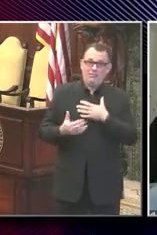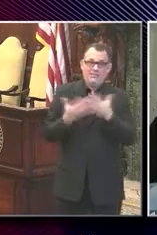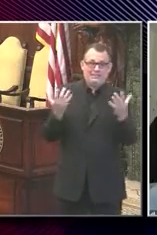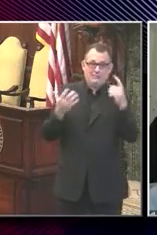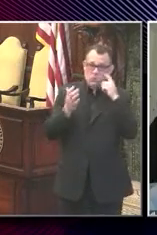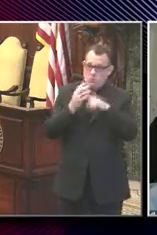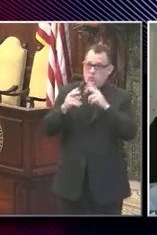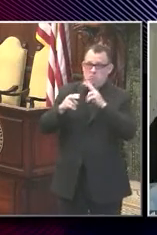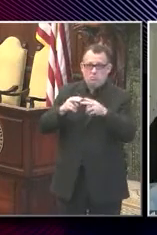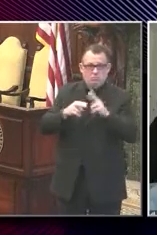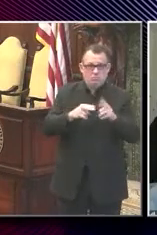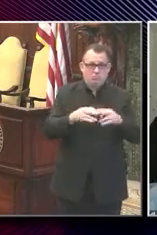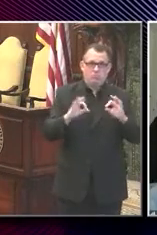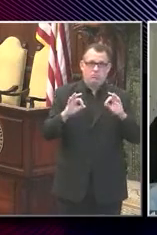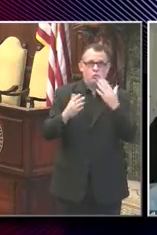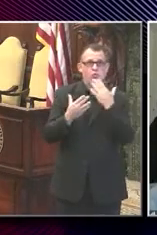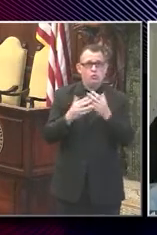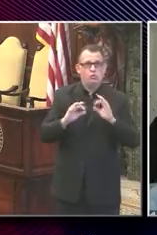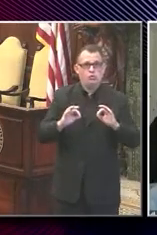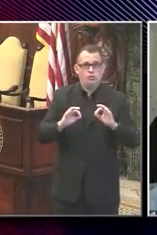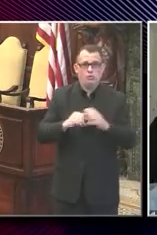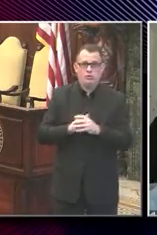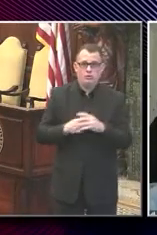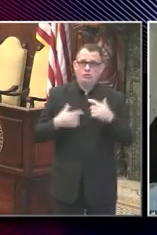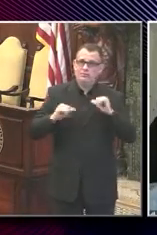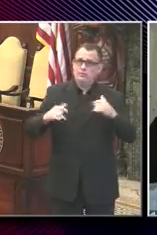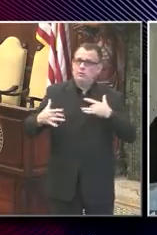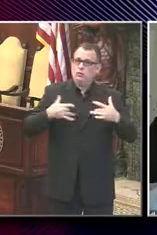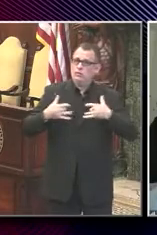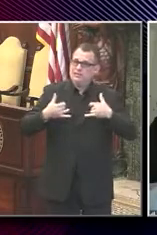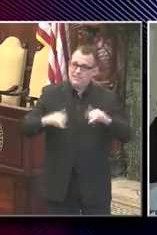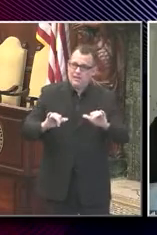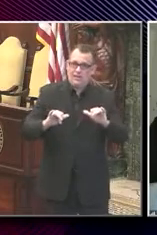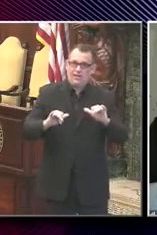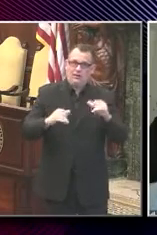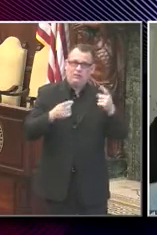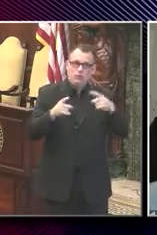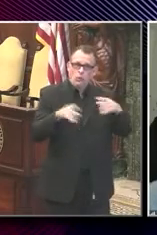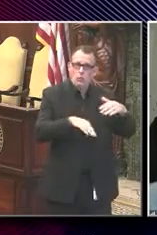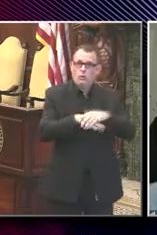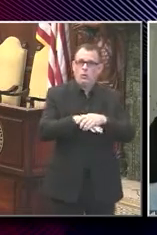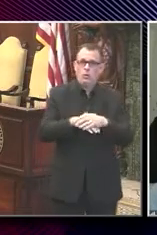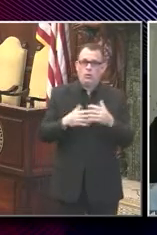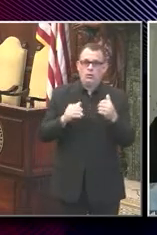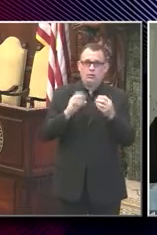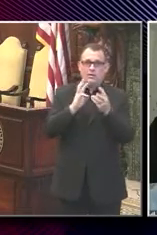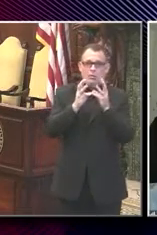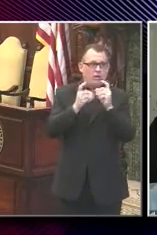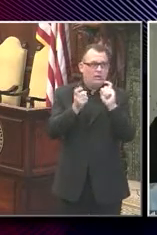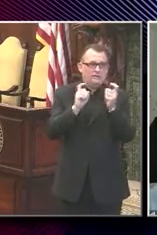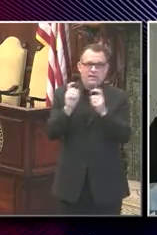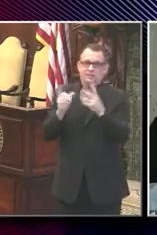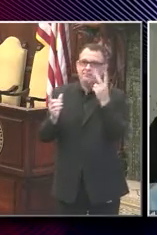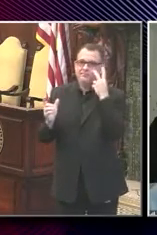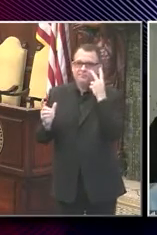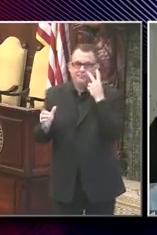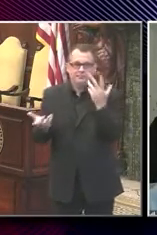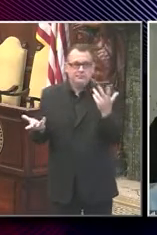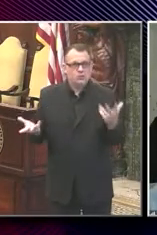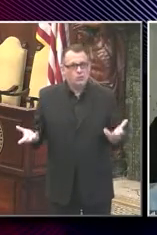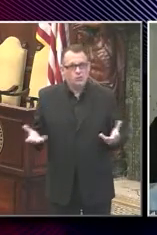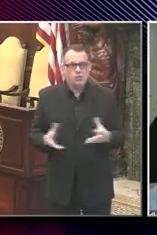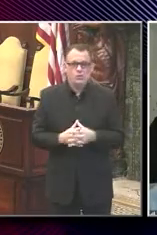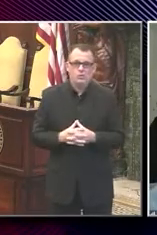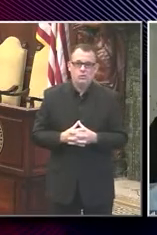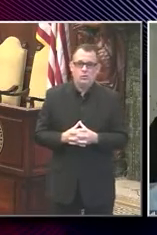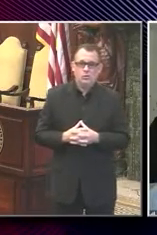still. I'm concerned what's going to happen when the weather turns cold and respiratory viruses tend to get worse. So we're